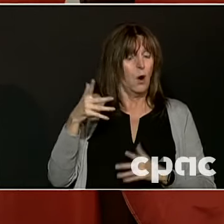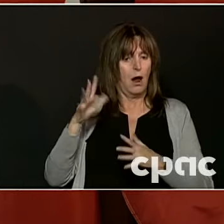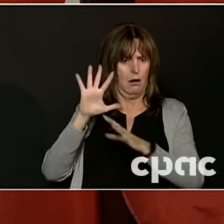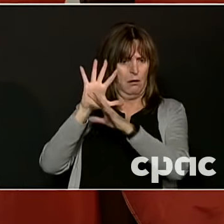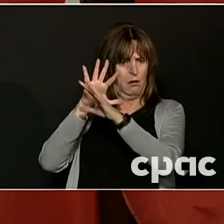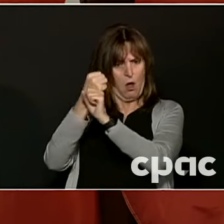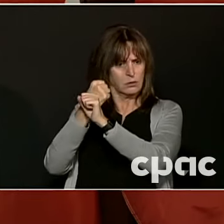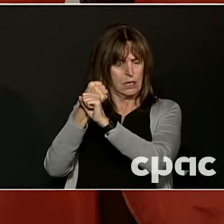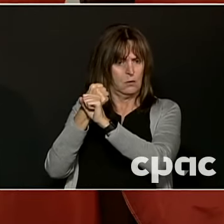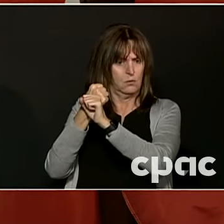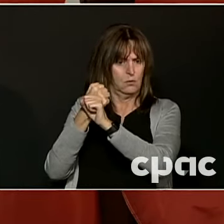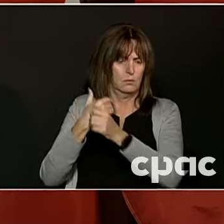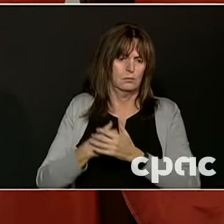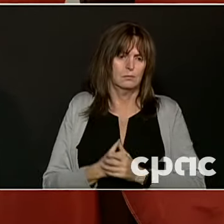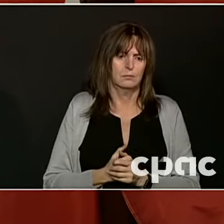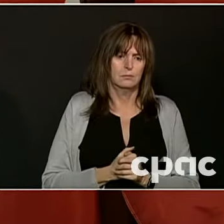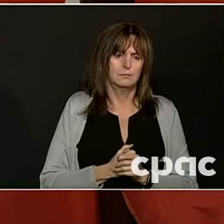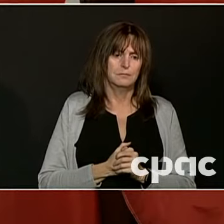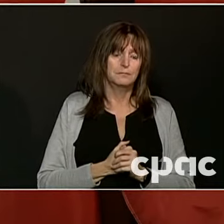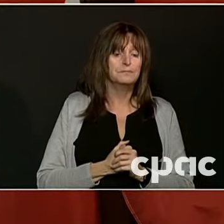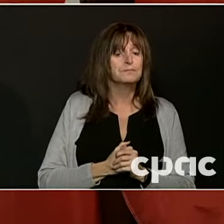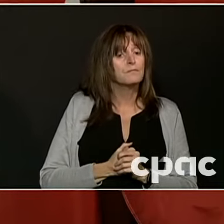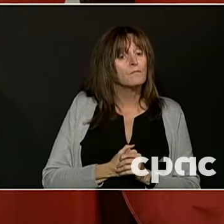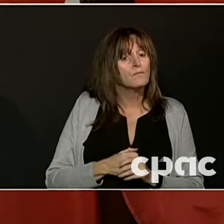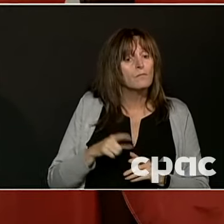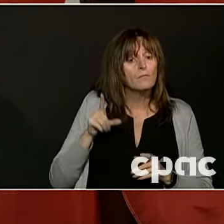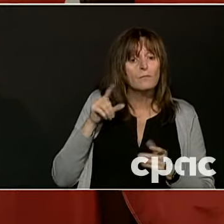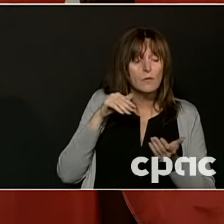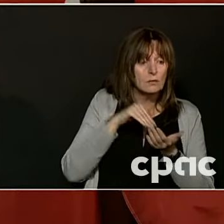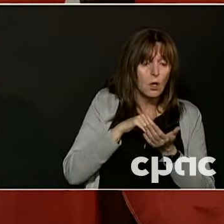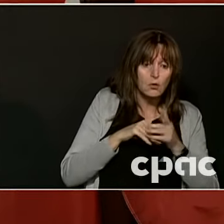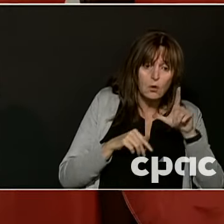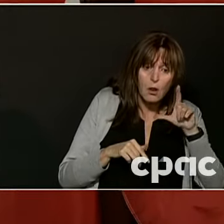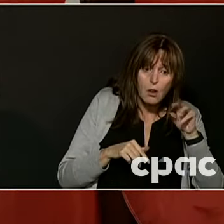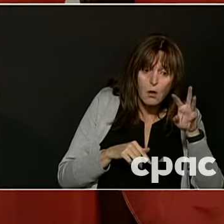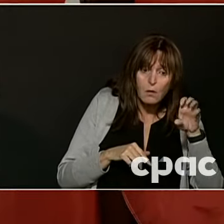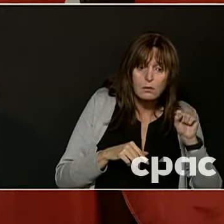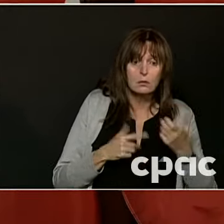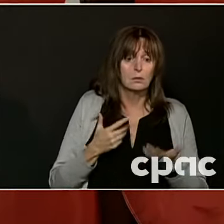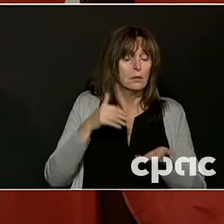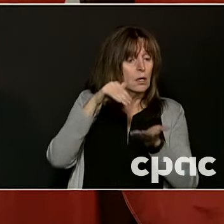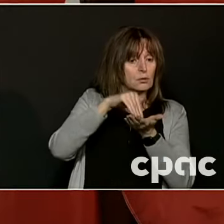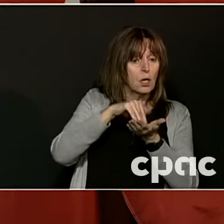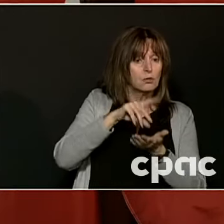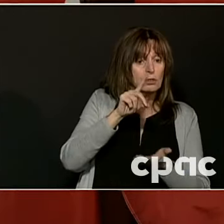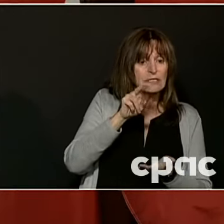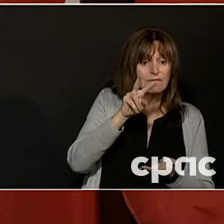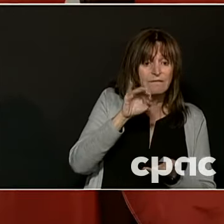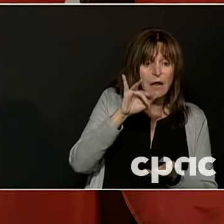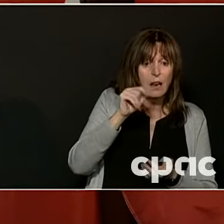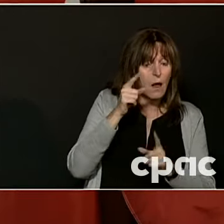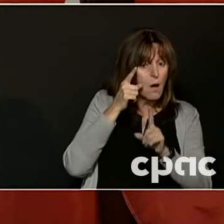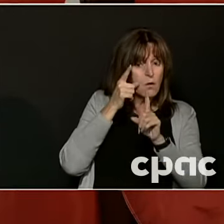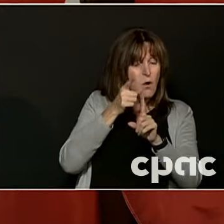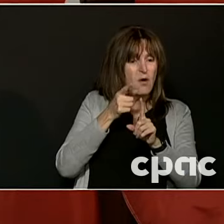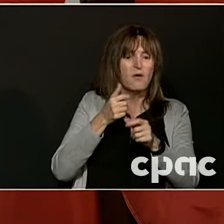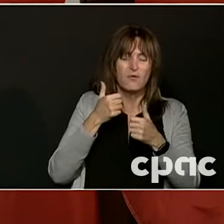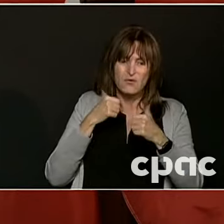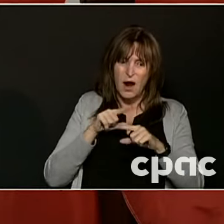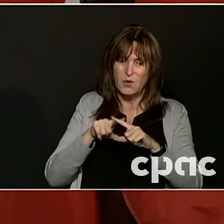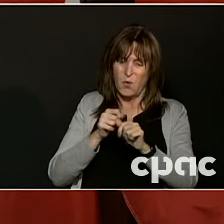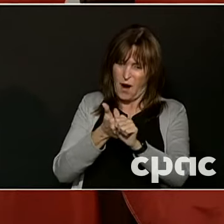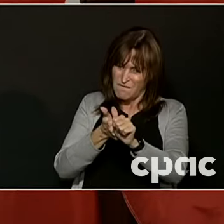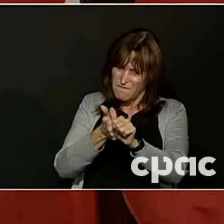trying to do and Dr. Lowe is trying to do, can we avert a lockdown, yes or no? And we have to ask our table and our expertise to